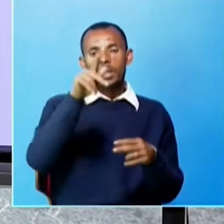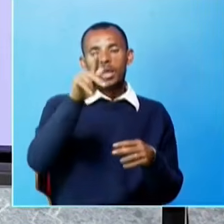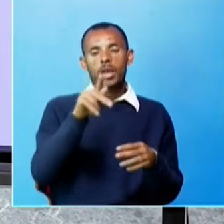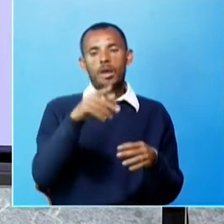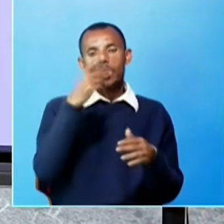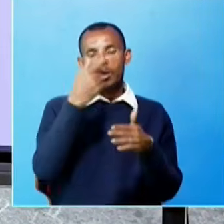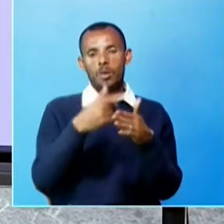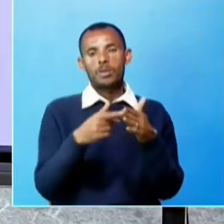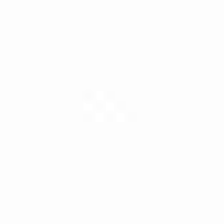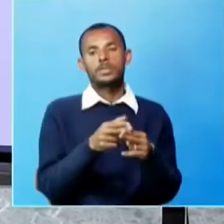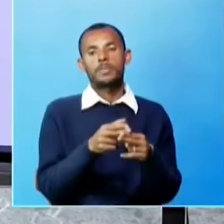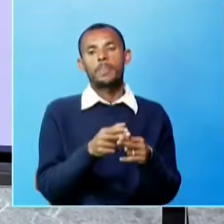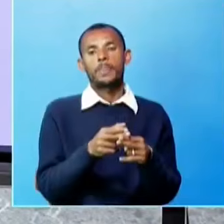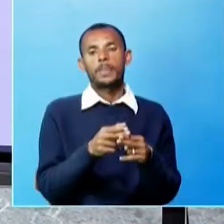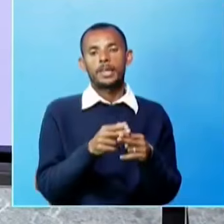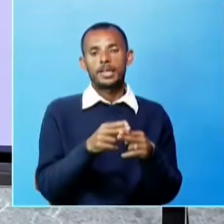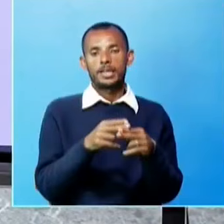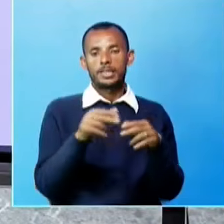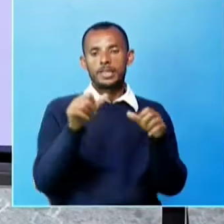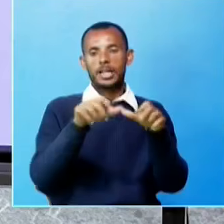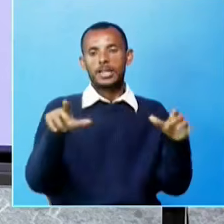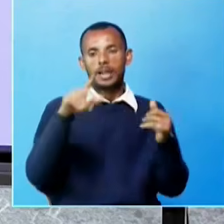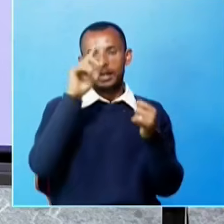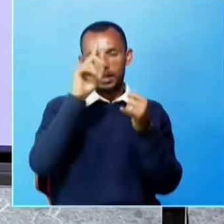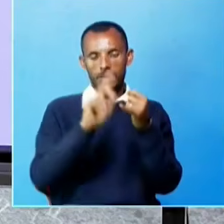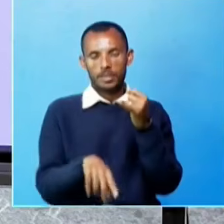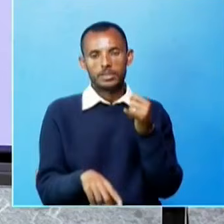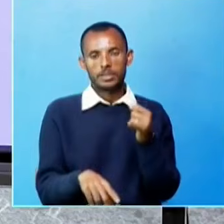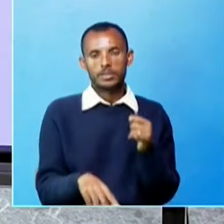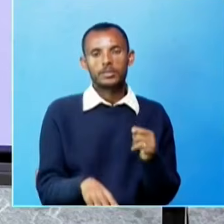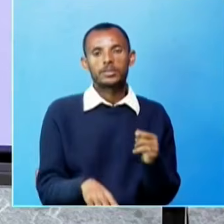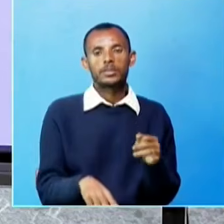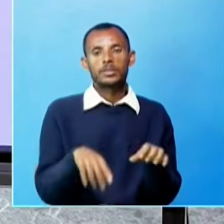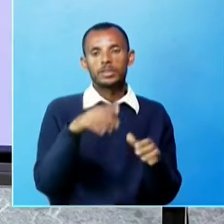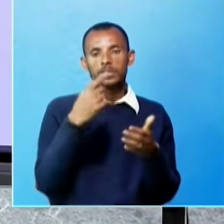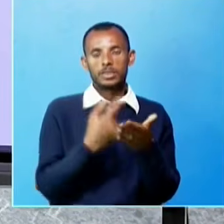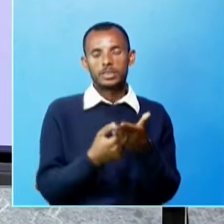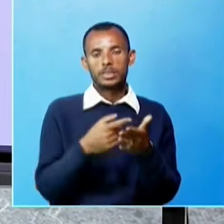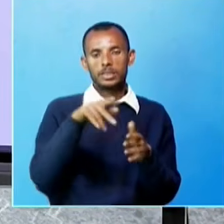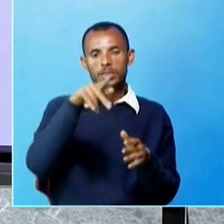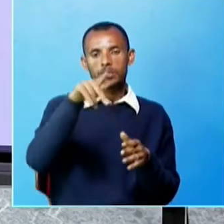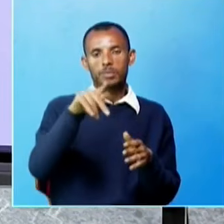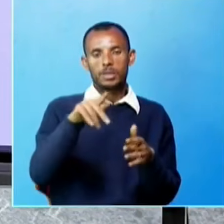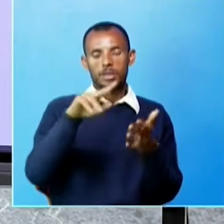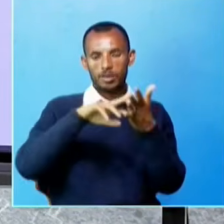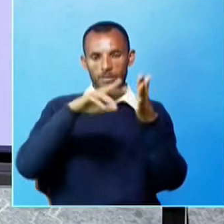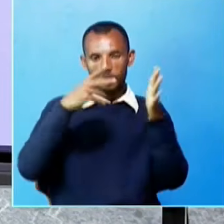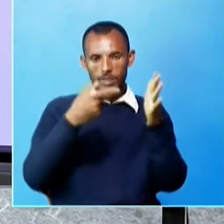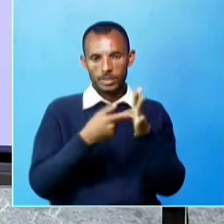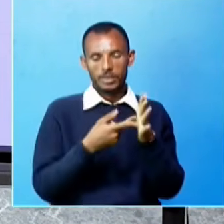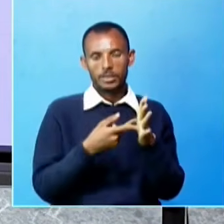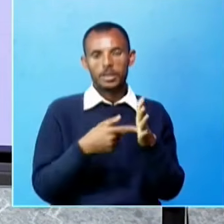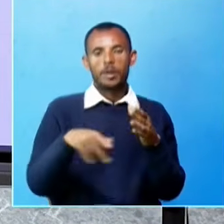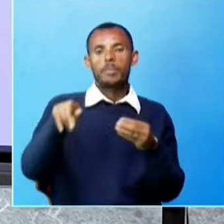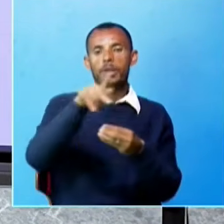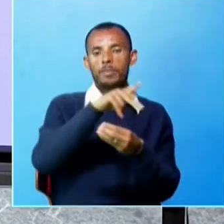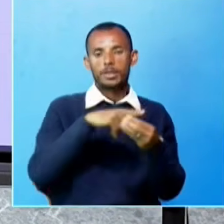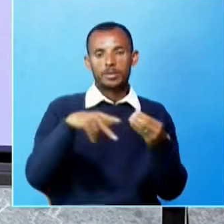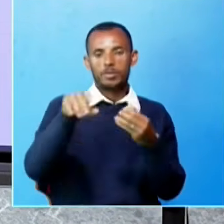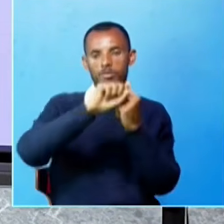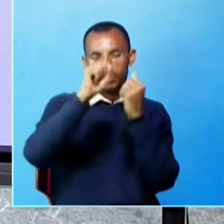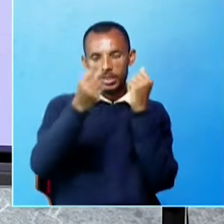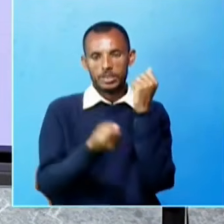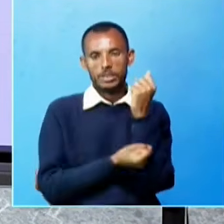variable, but that represents the lateral edge. Okay, so this P refers to the perimeter of the